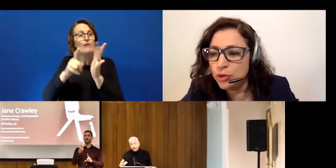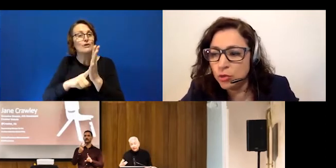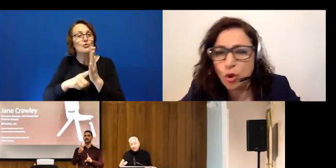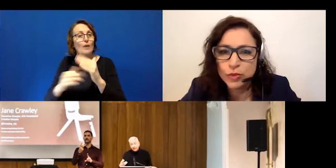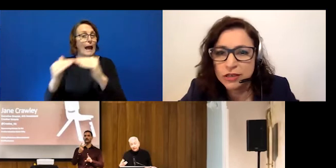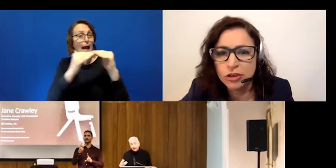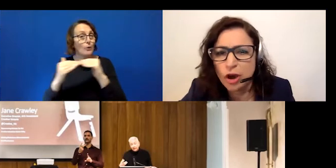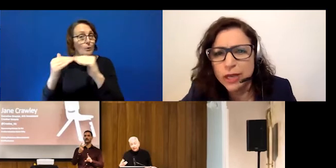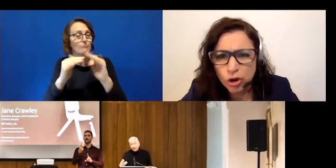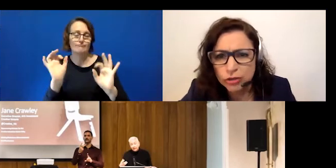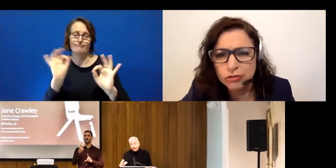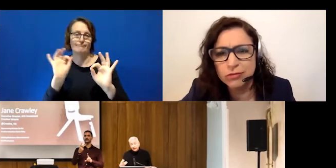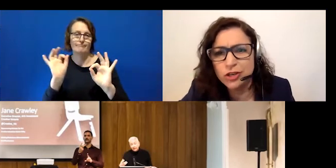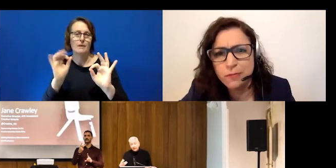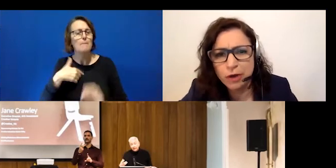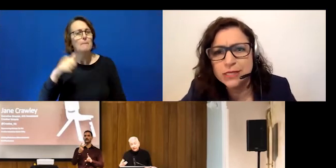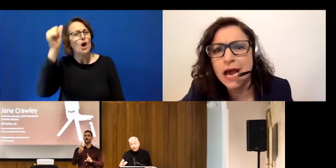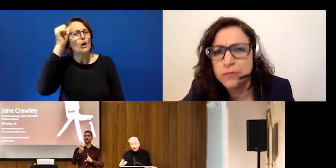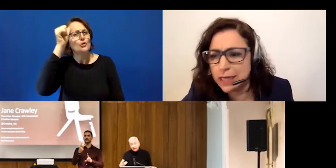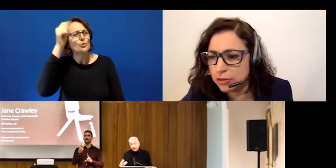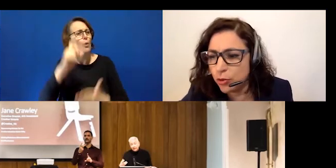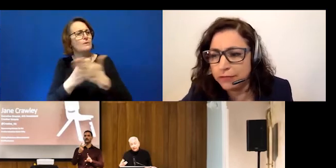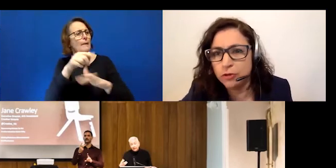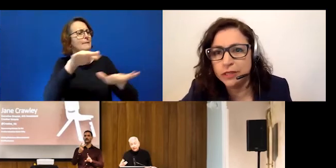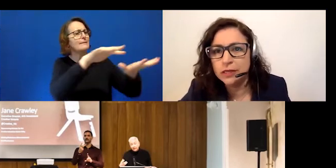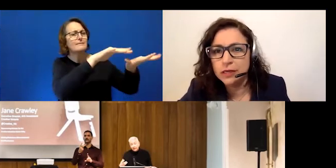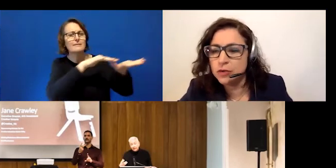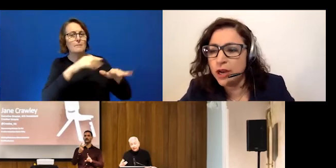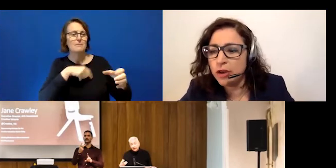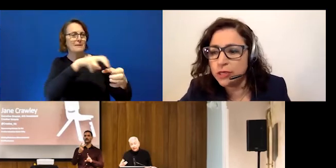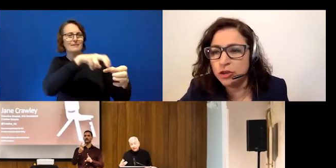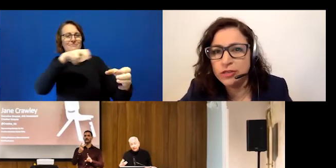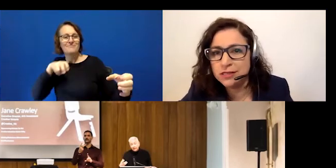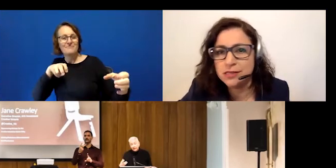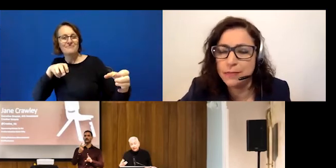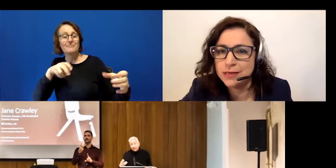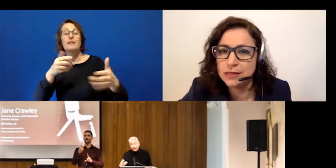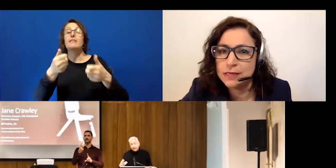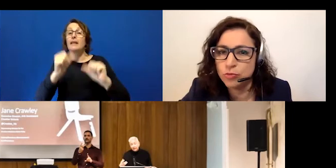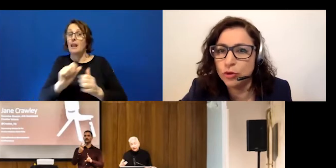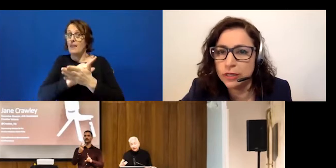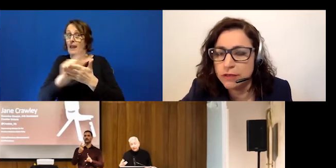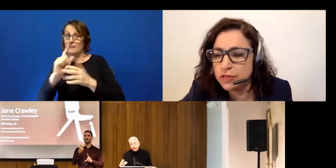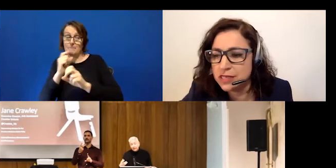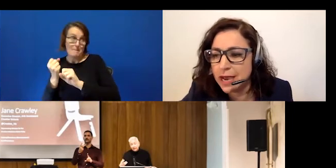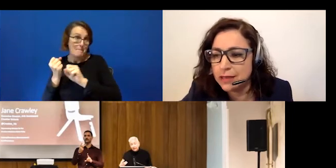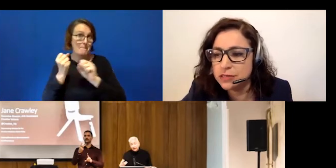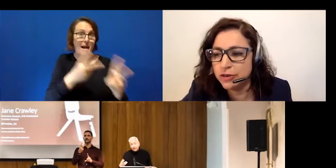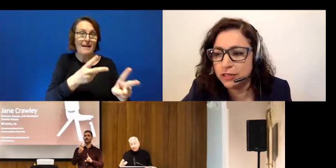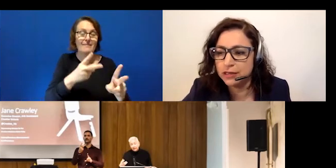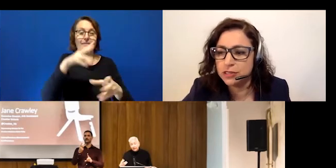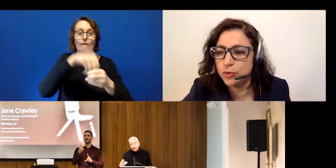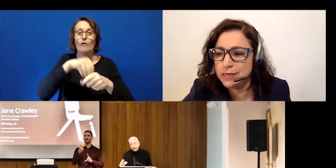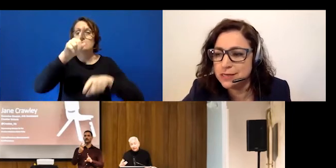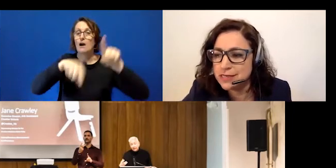knew what was going on, you know, but I was an arm's length away from it. So when I returned to this space in this role at Diversity Arts